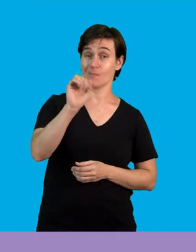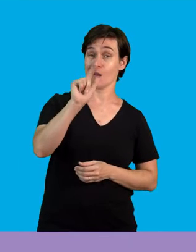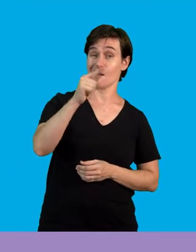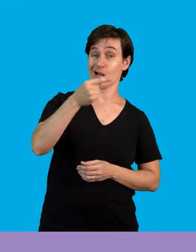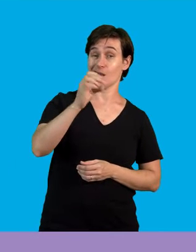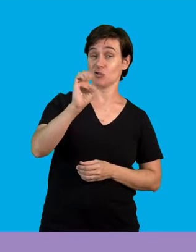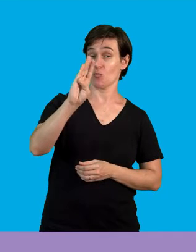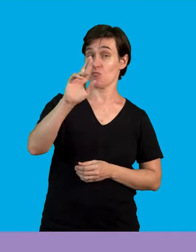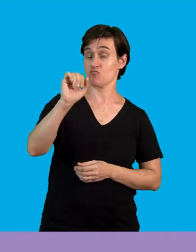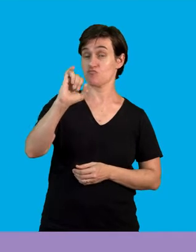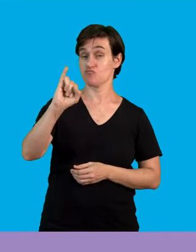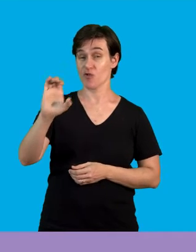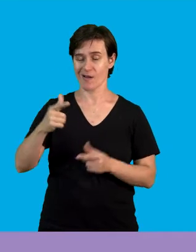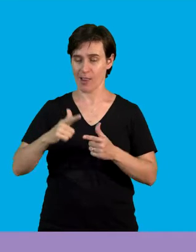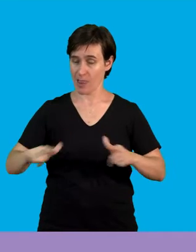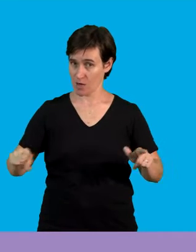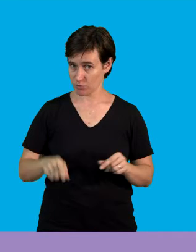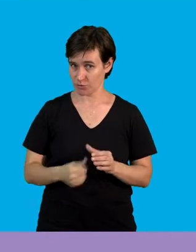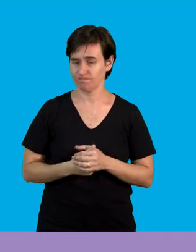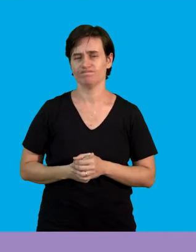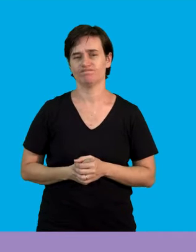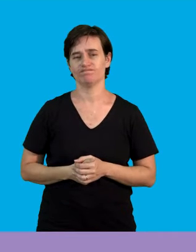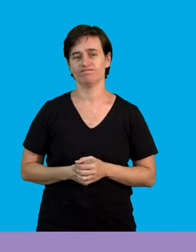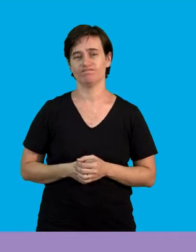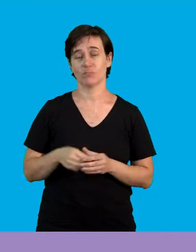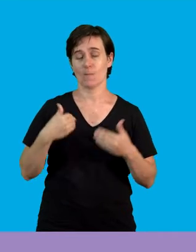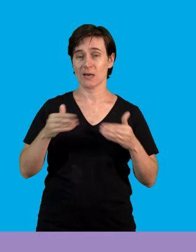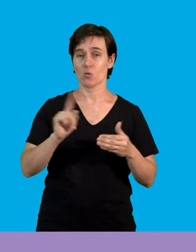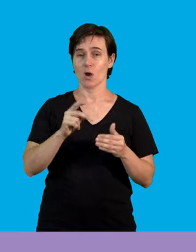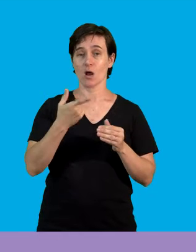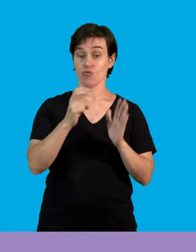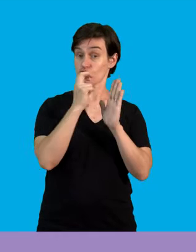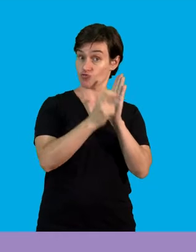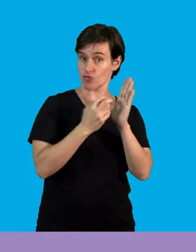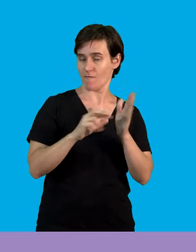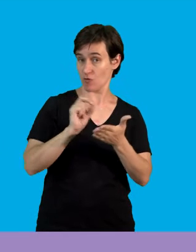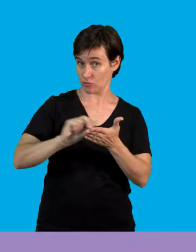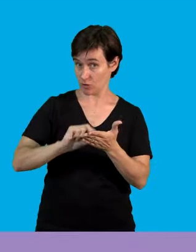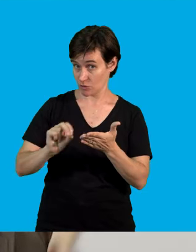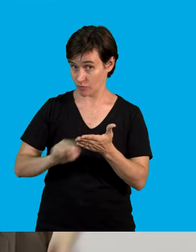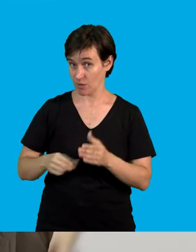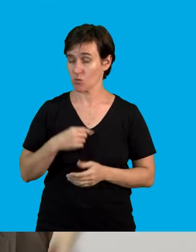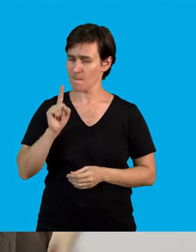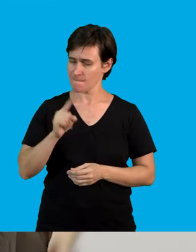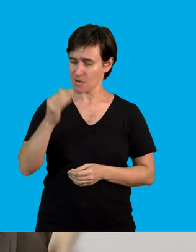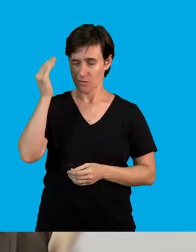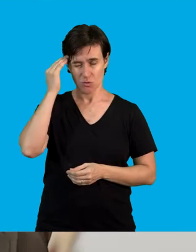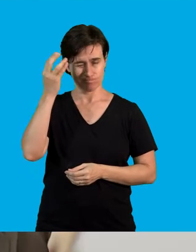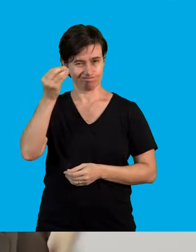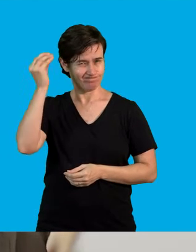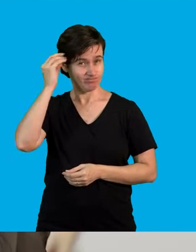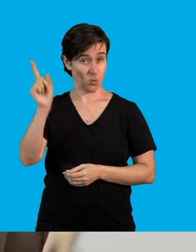algebraic language. We are going to start with rules of writing. A few things that we need to